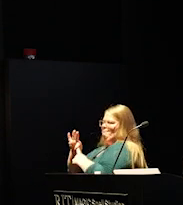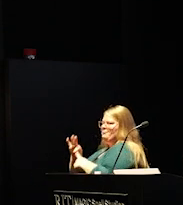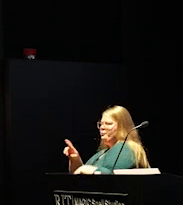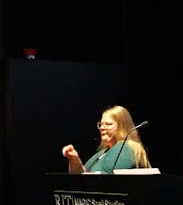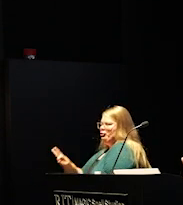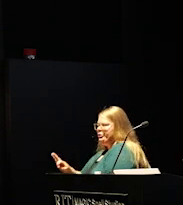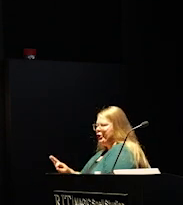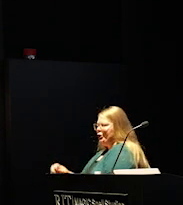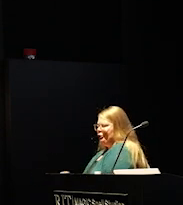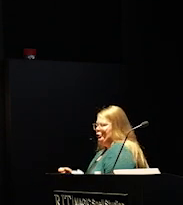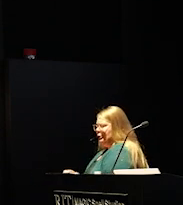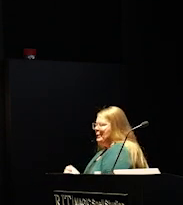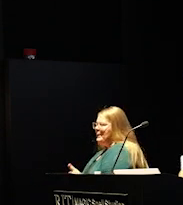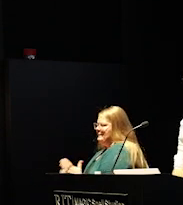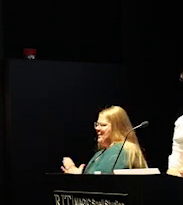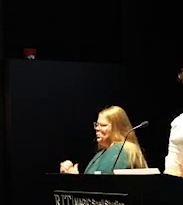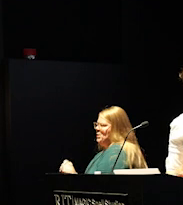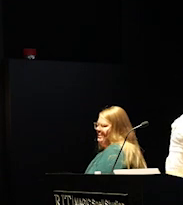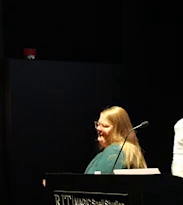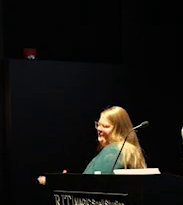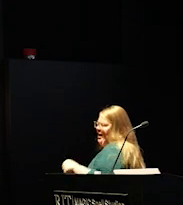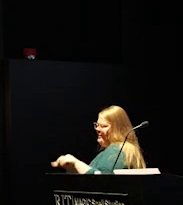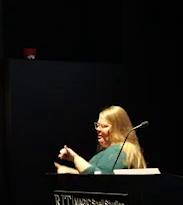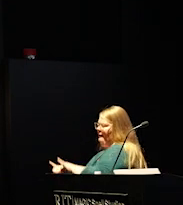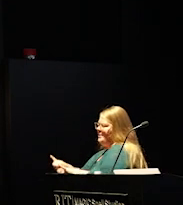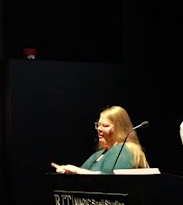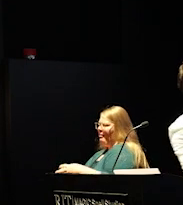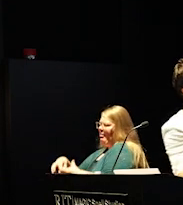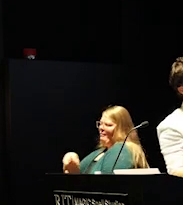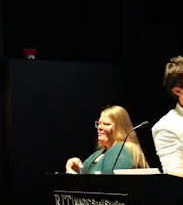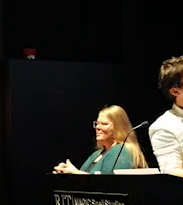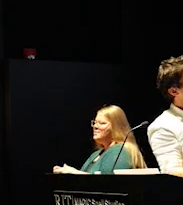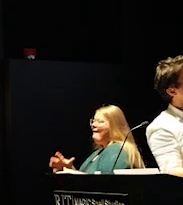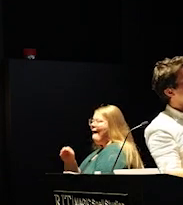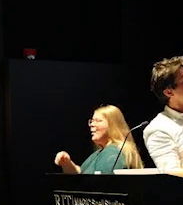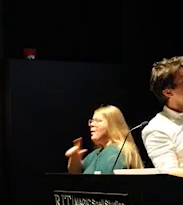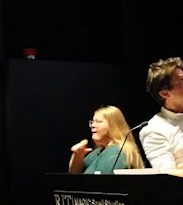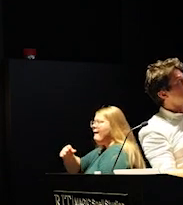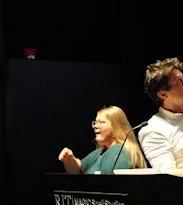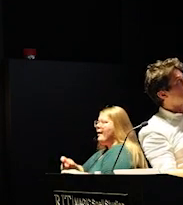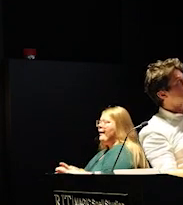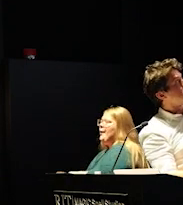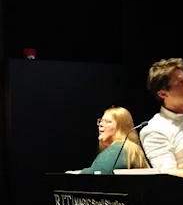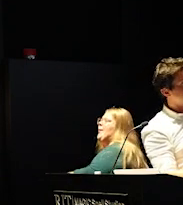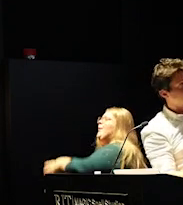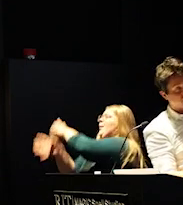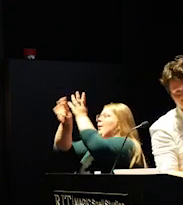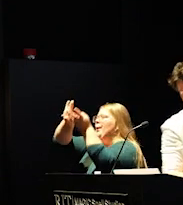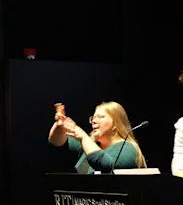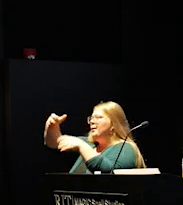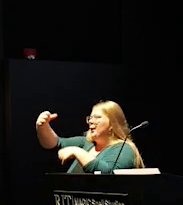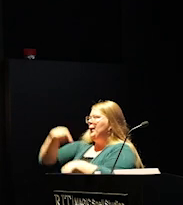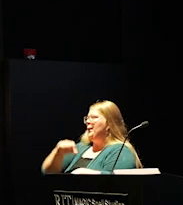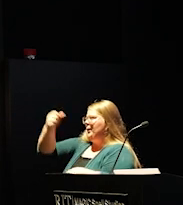to serve cocktails very fast, because it drives sends the cocktail mixture to